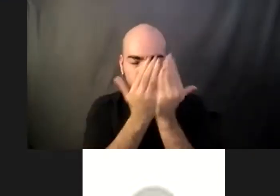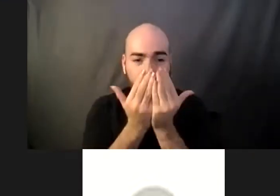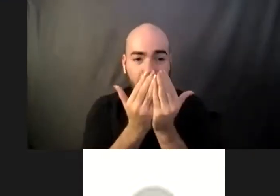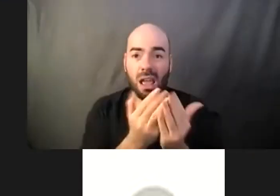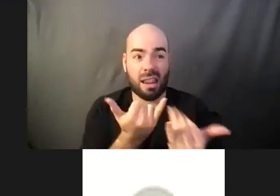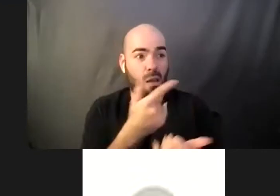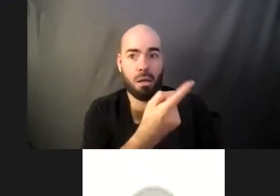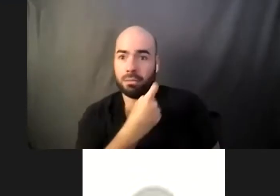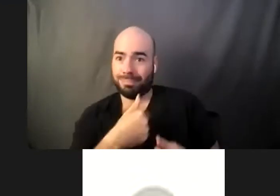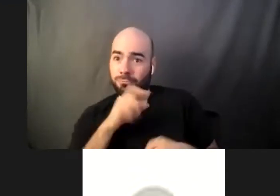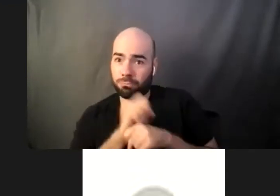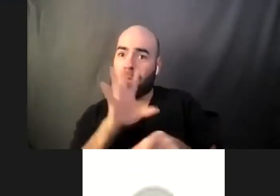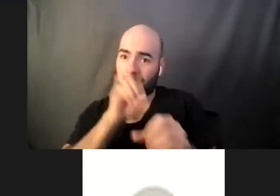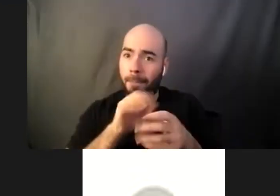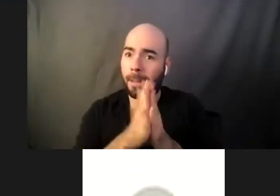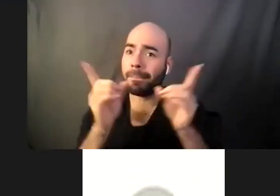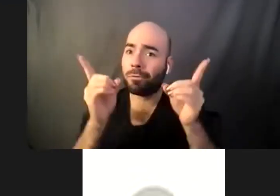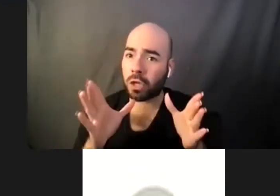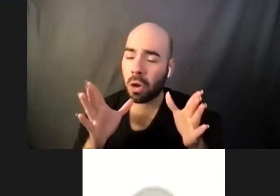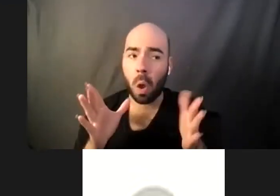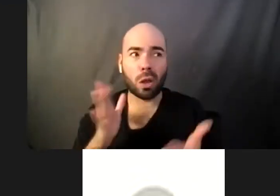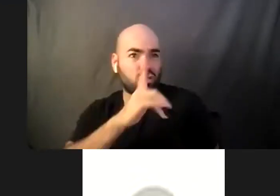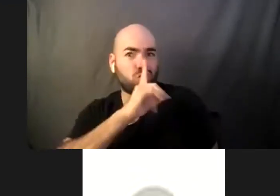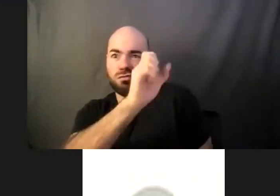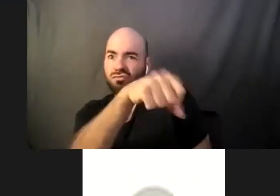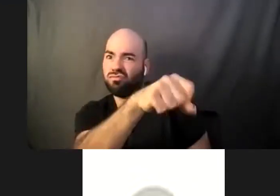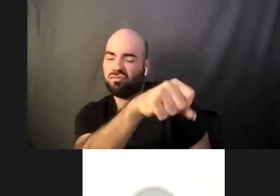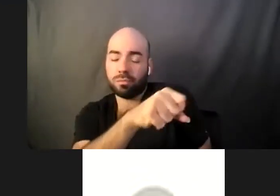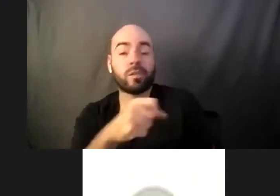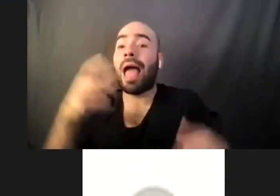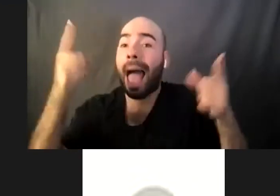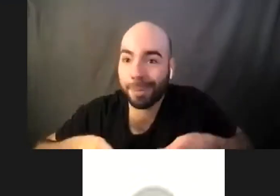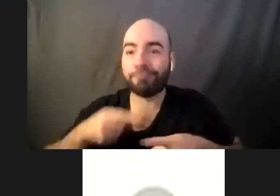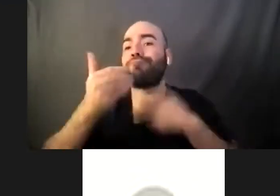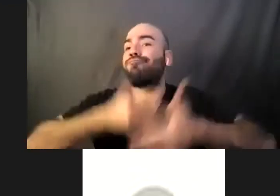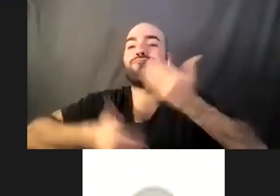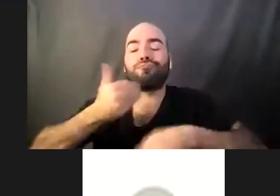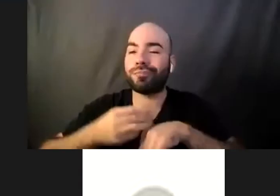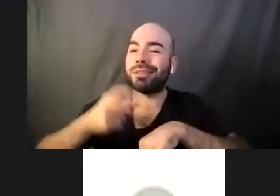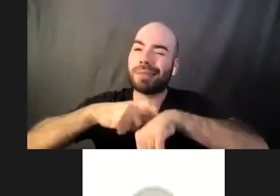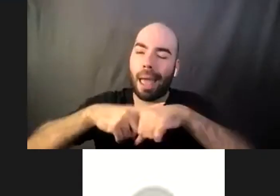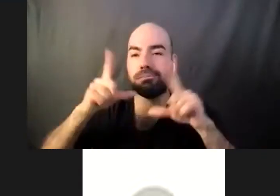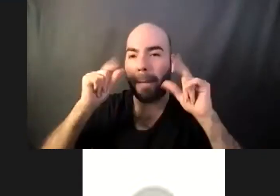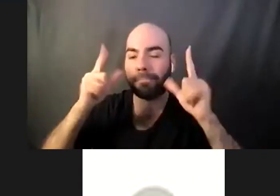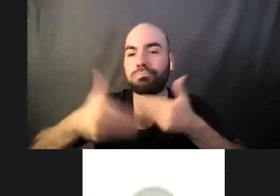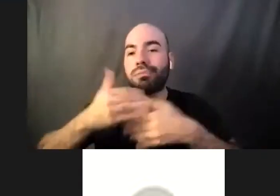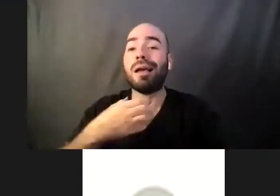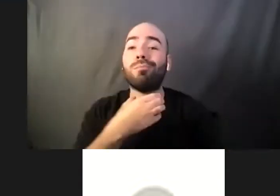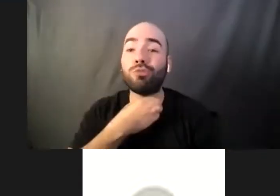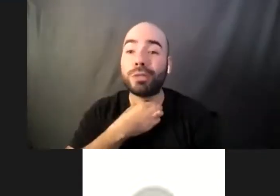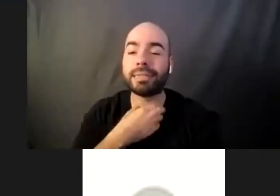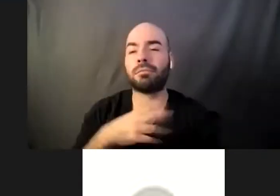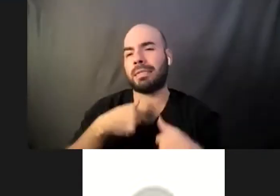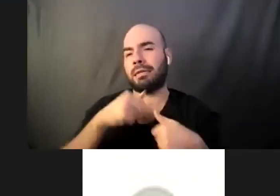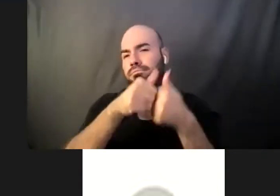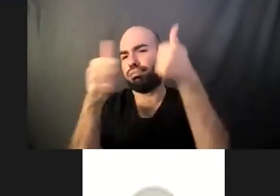director. You know, fast forward, I get to the Marines. And, you know, I'm a private in the Marine Corps,